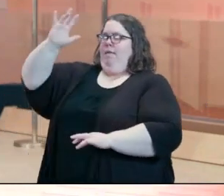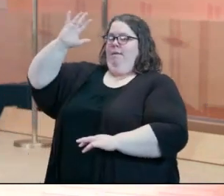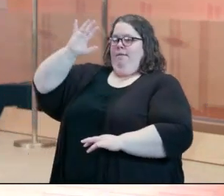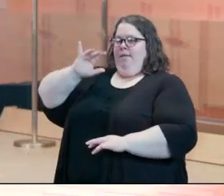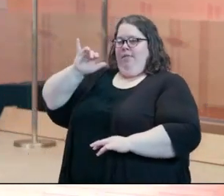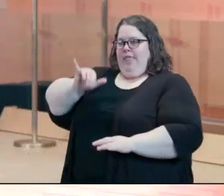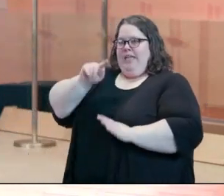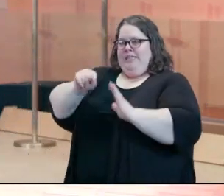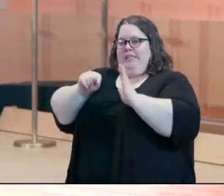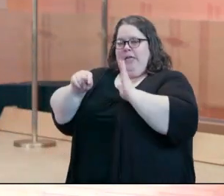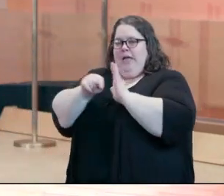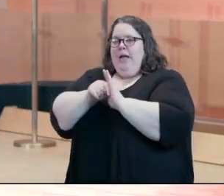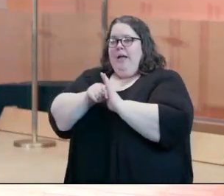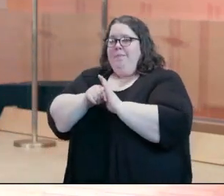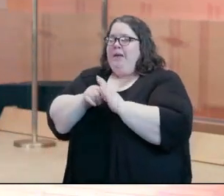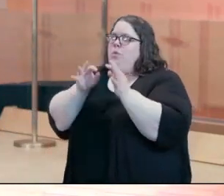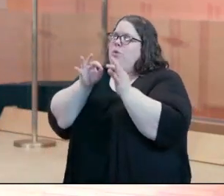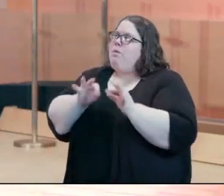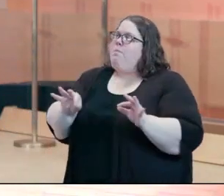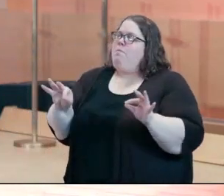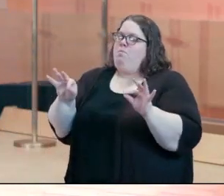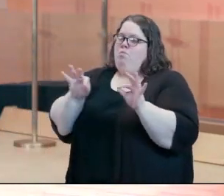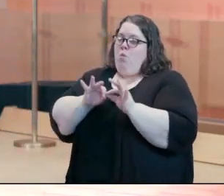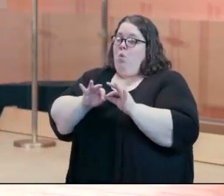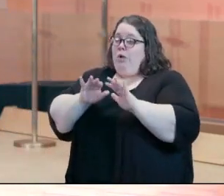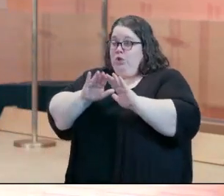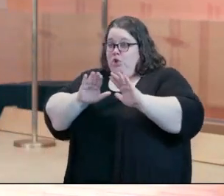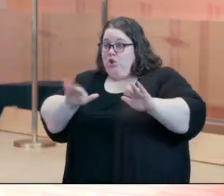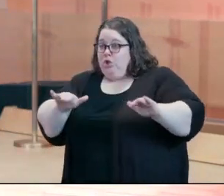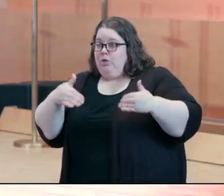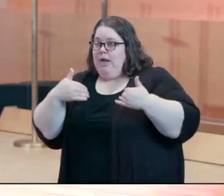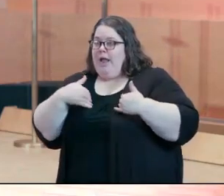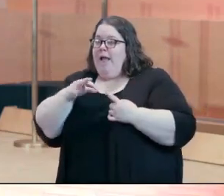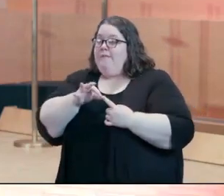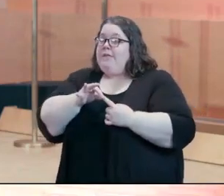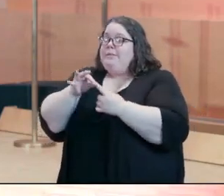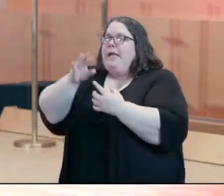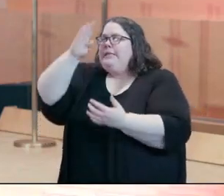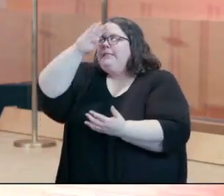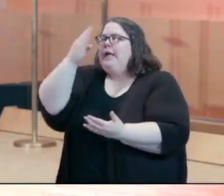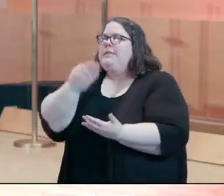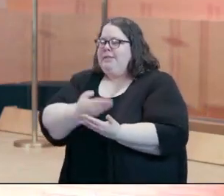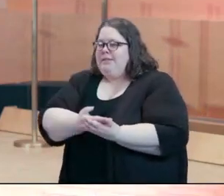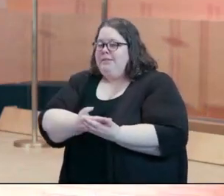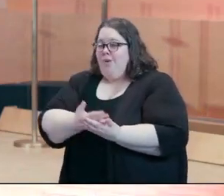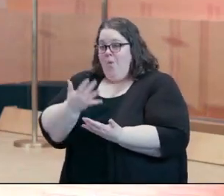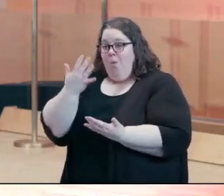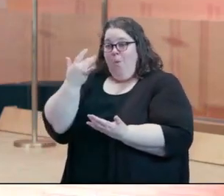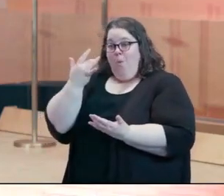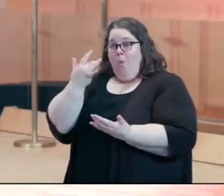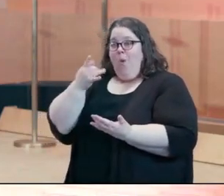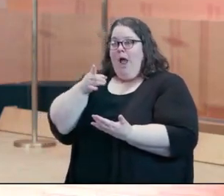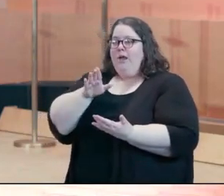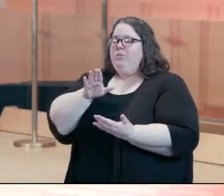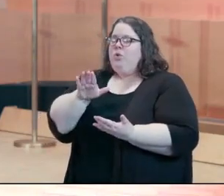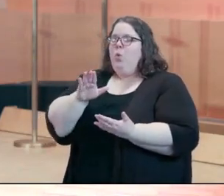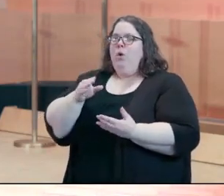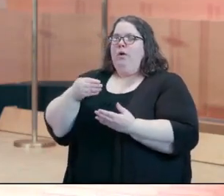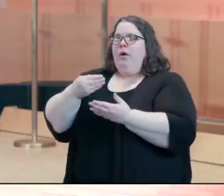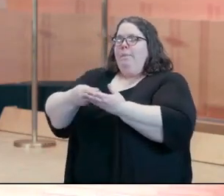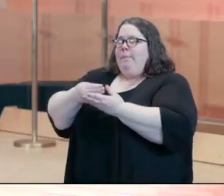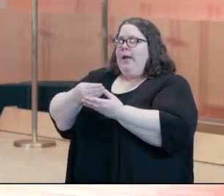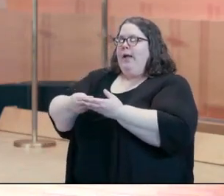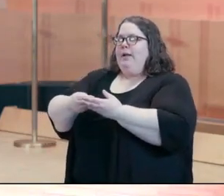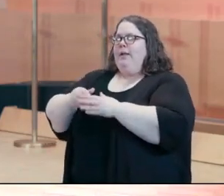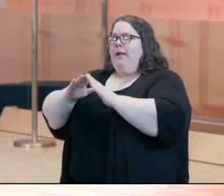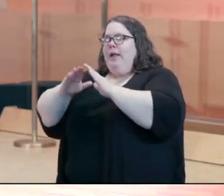and specifically a son, was one of the most valuable things you could have because a son would carry on the inheritance of